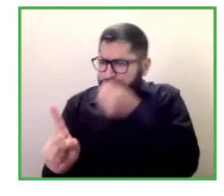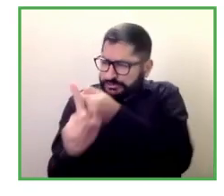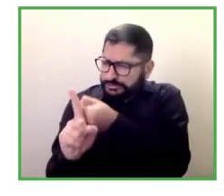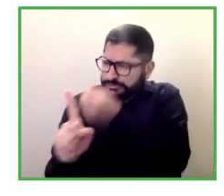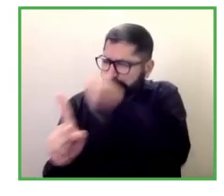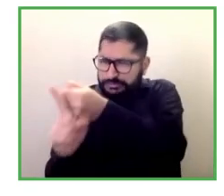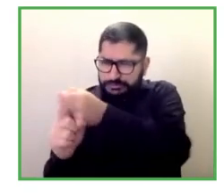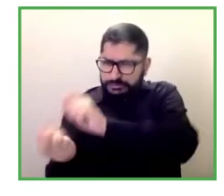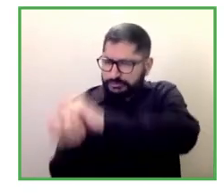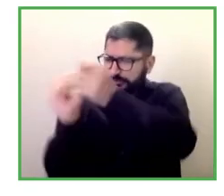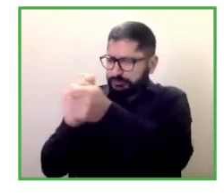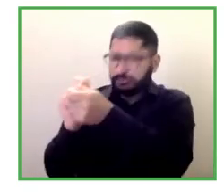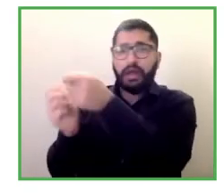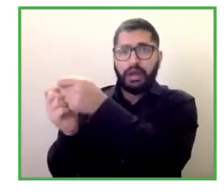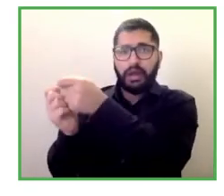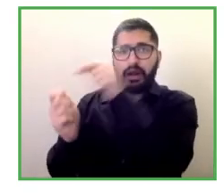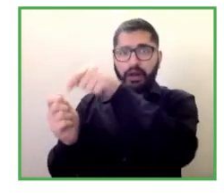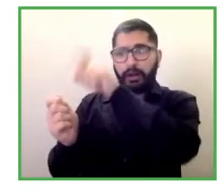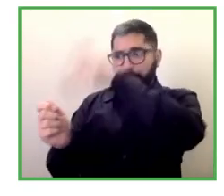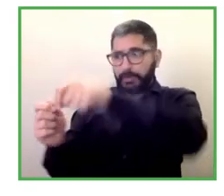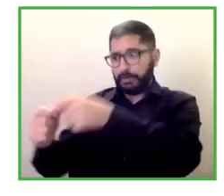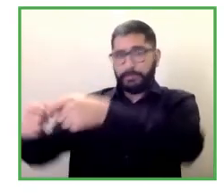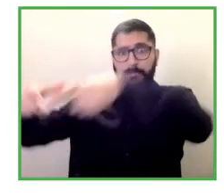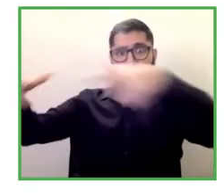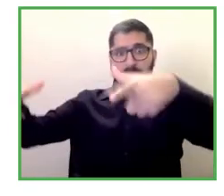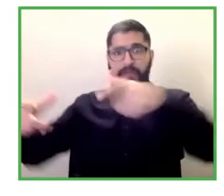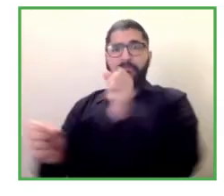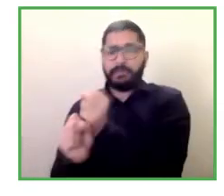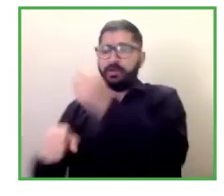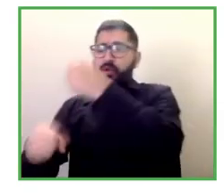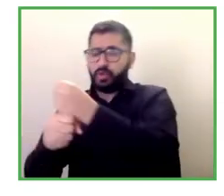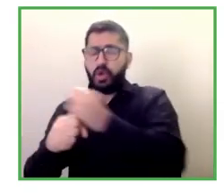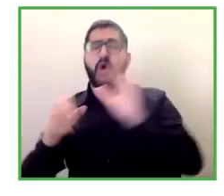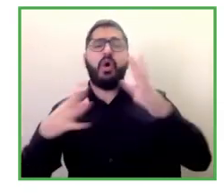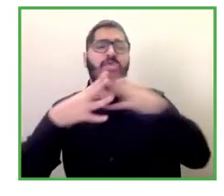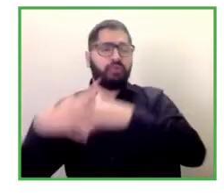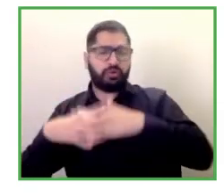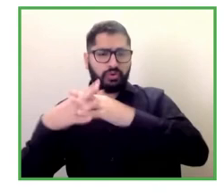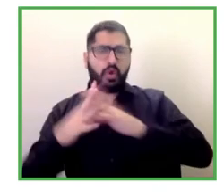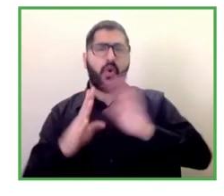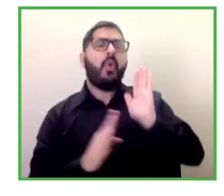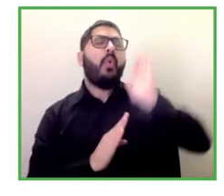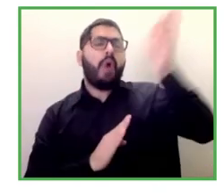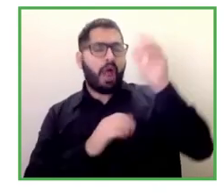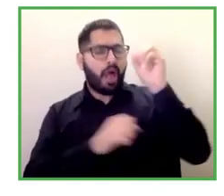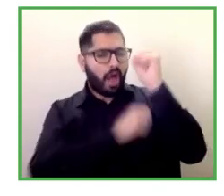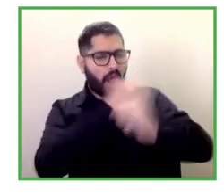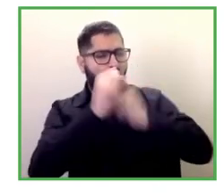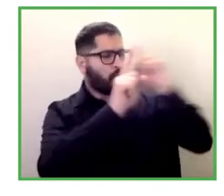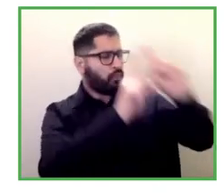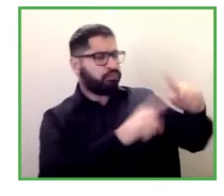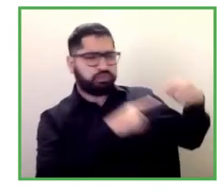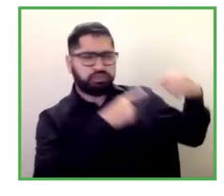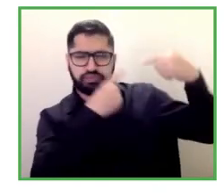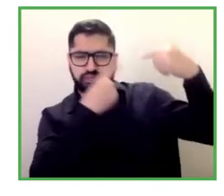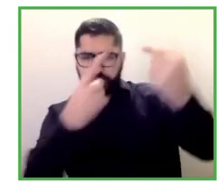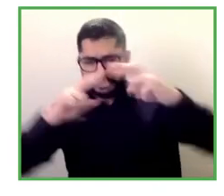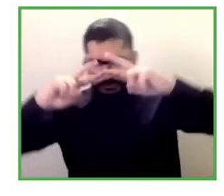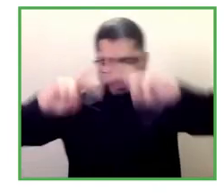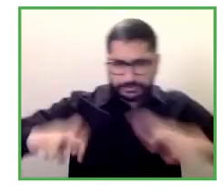after several years of research in 2008, worked with other DOL agencies